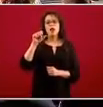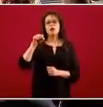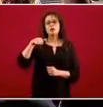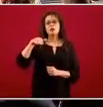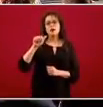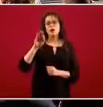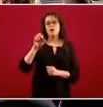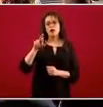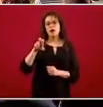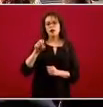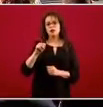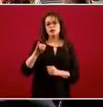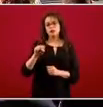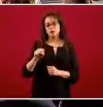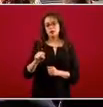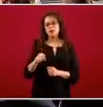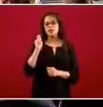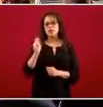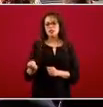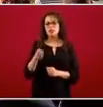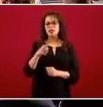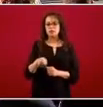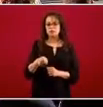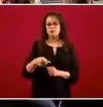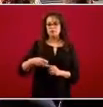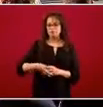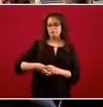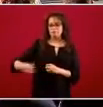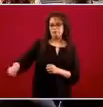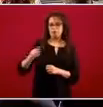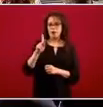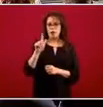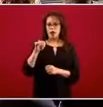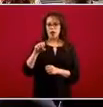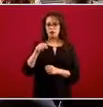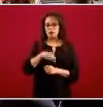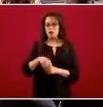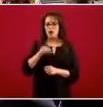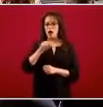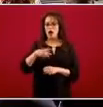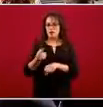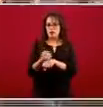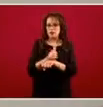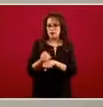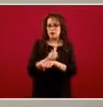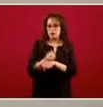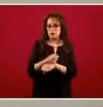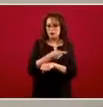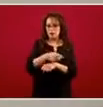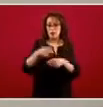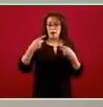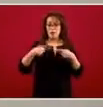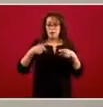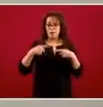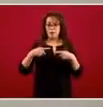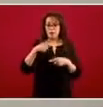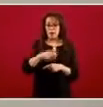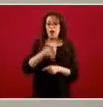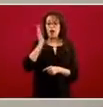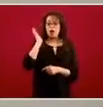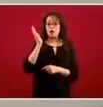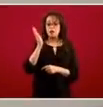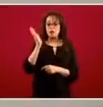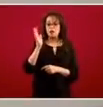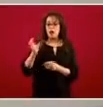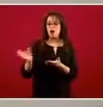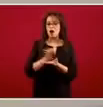And lastly, there is a method that's called plasmapheresis, which is the obtention of the gathering of